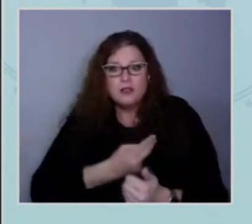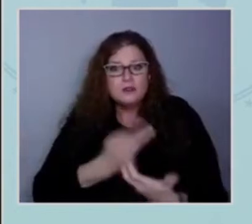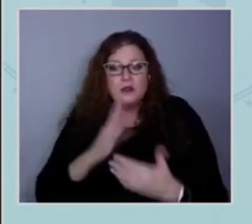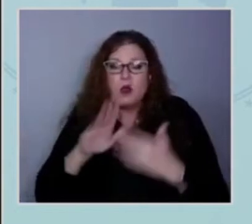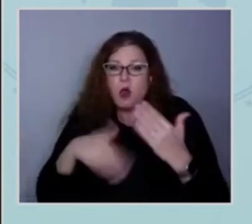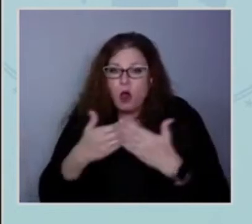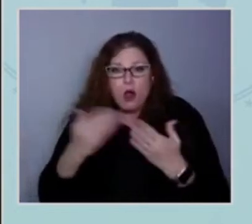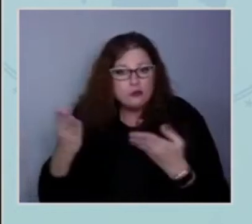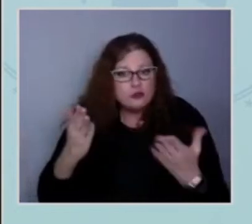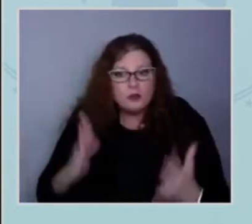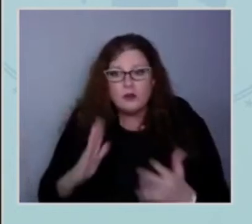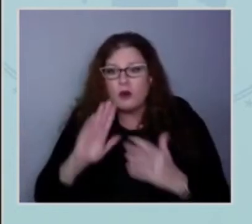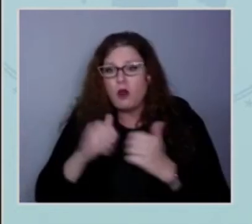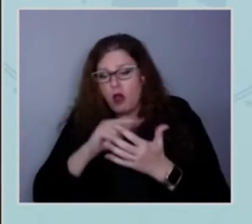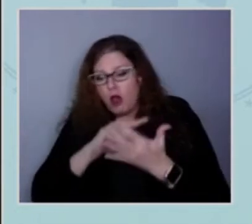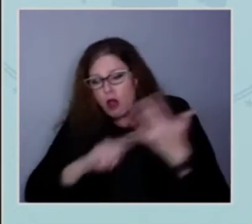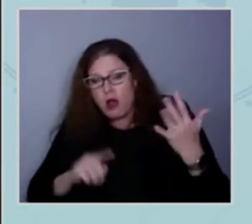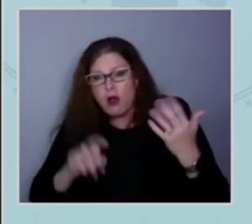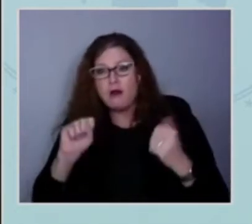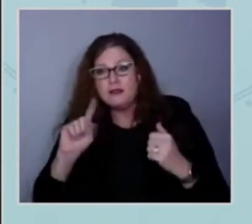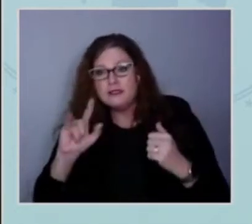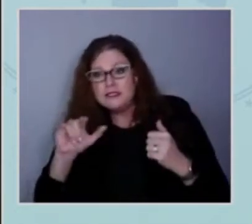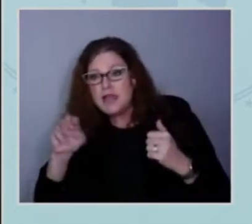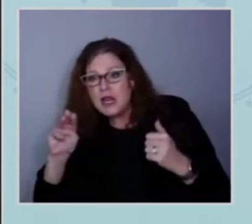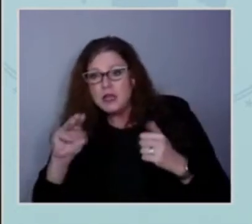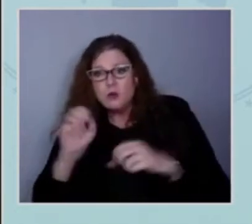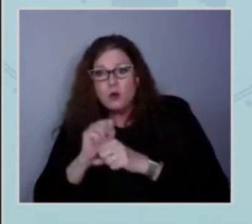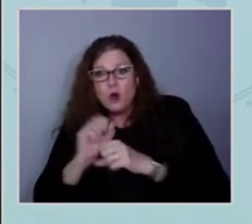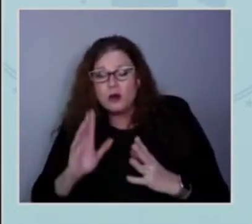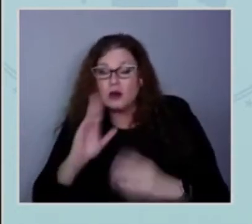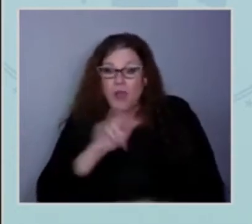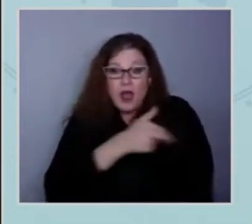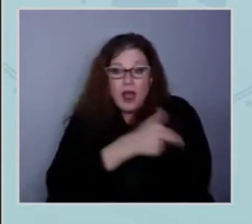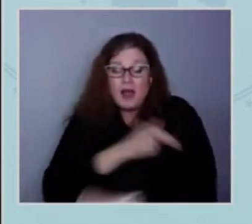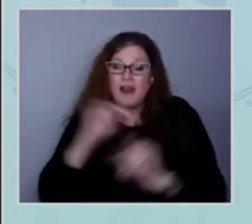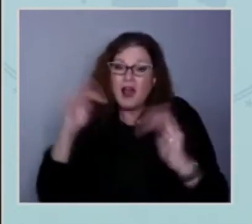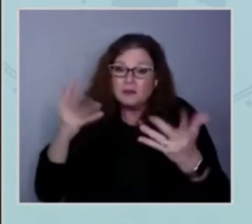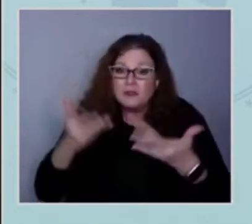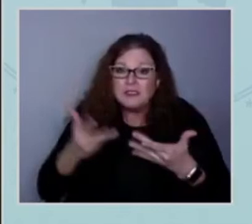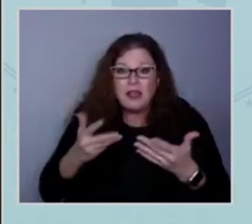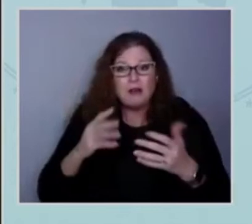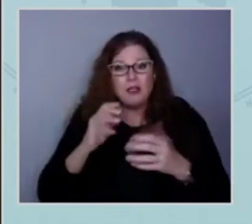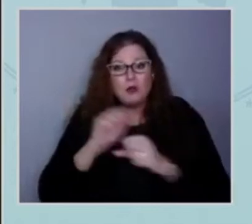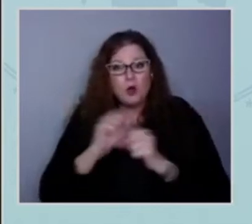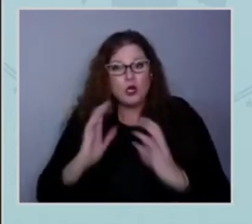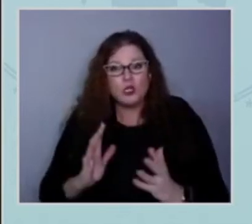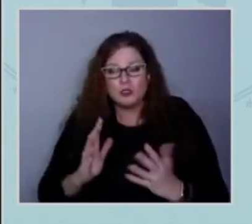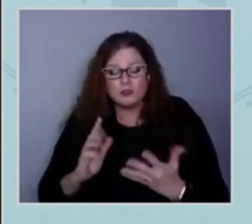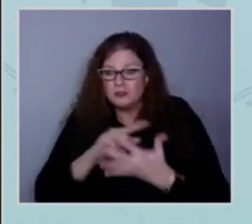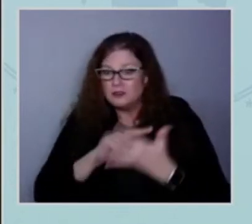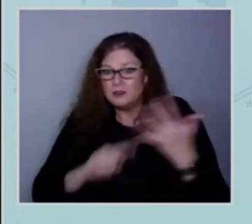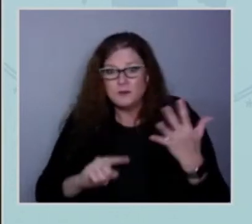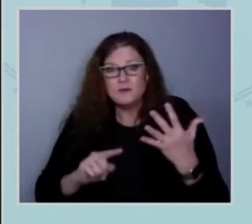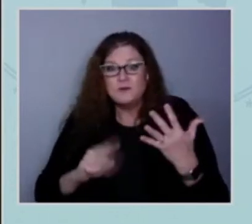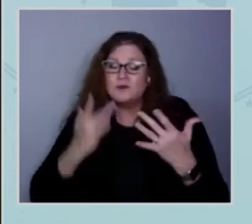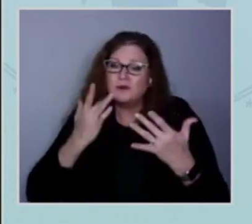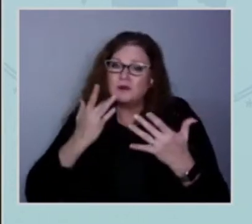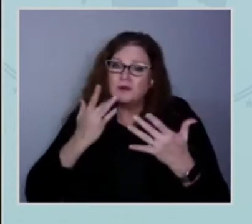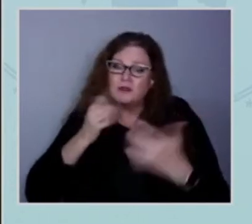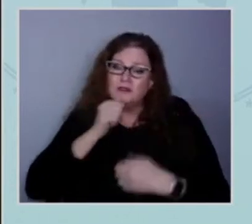only me, all of us. This is all servers, all of the stadium workers and